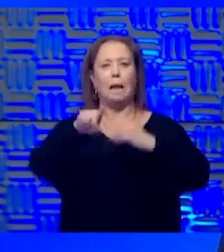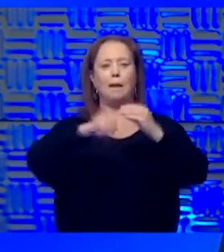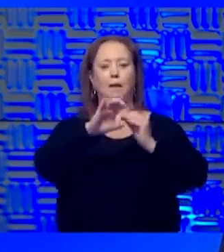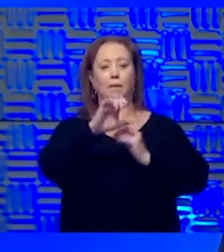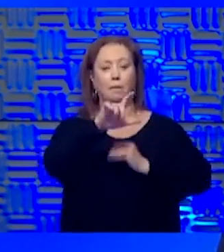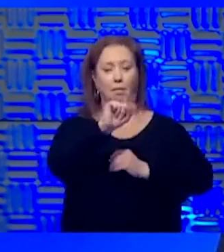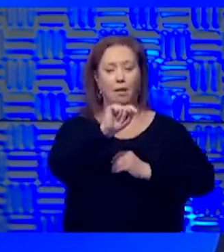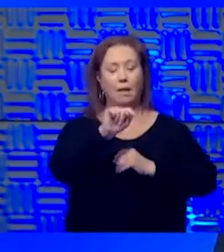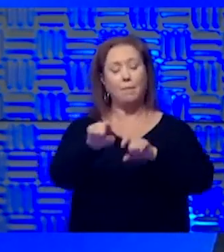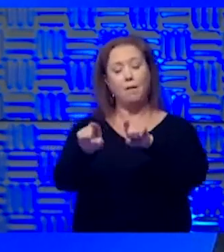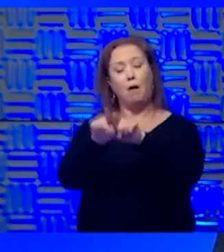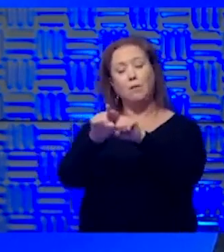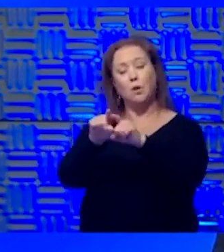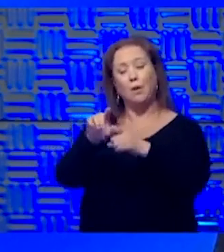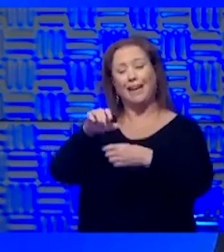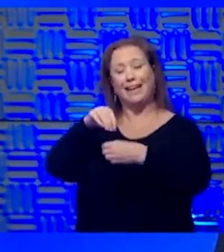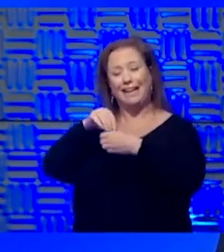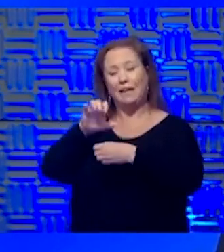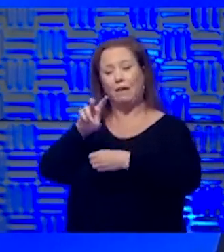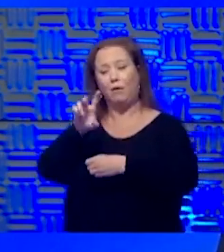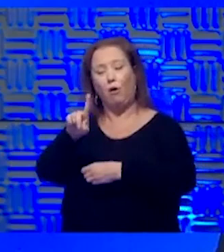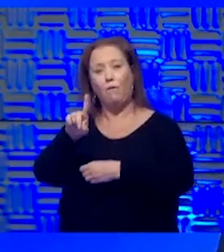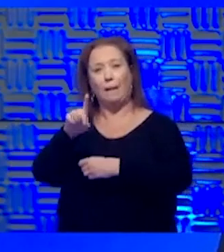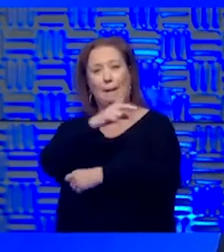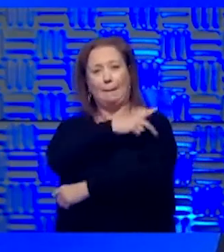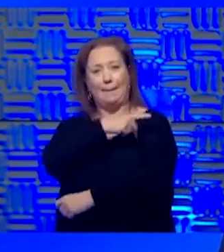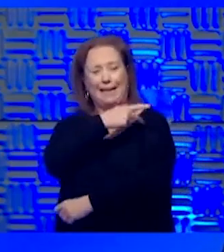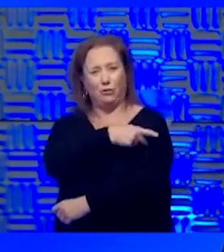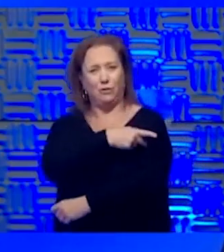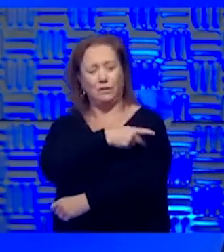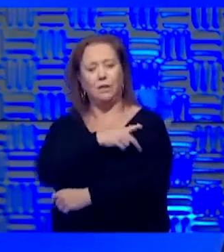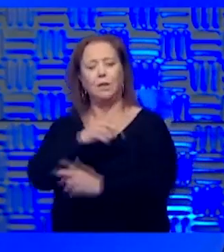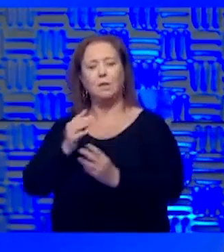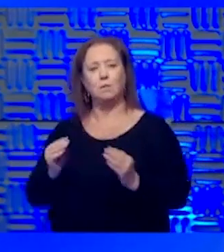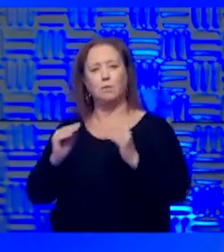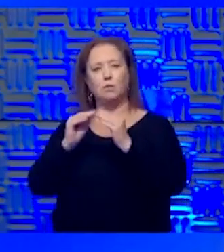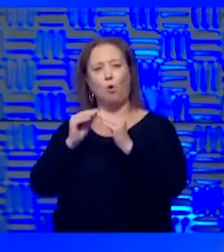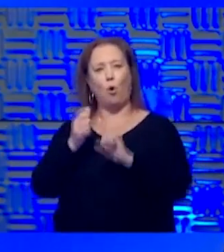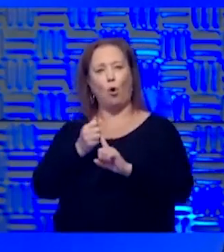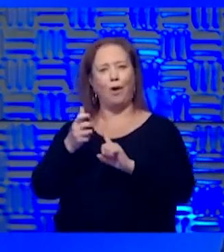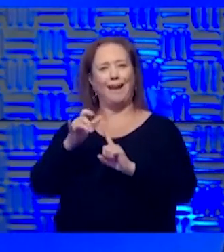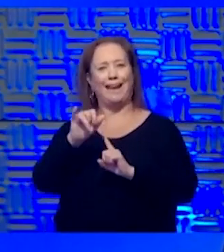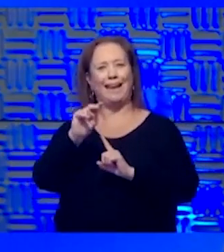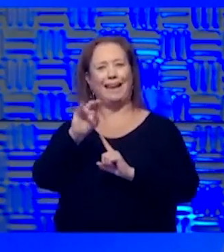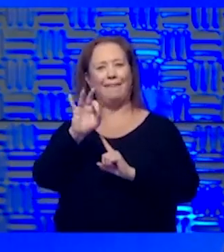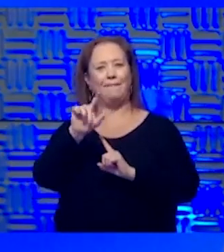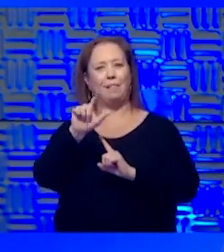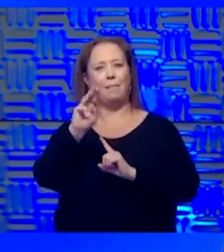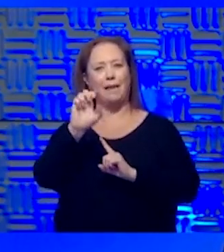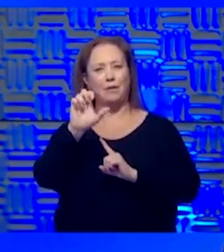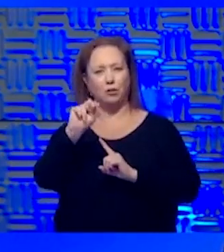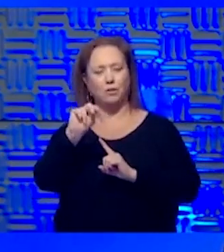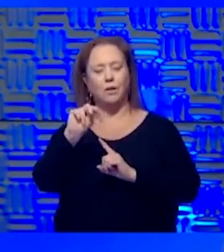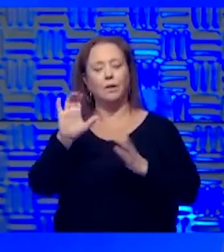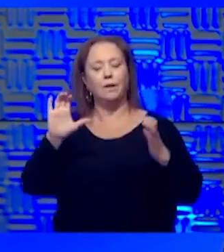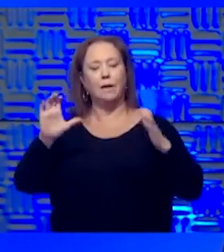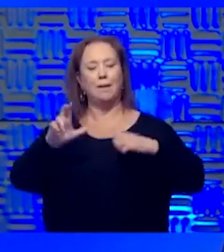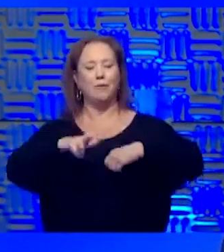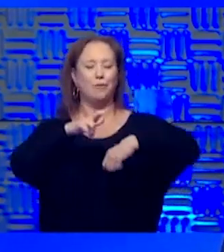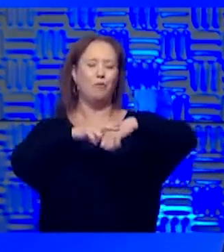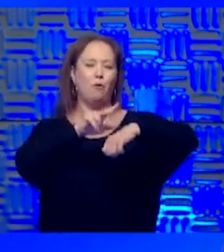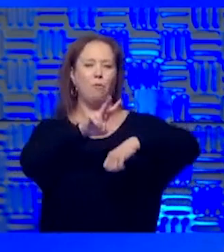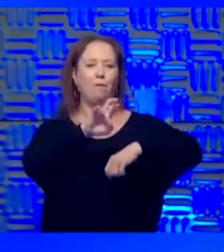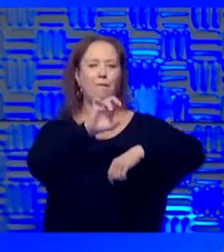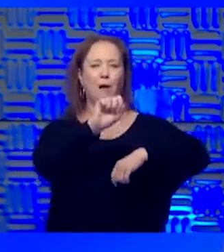then additionally, in COVID-19, particularly in some patients, there's a lot more inflammation than we see in typical viral infections.